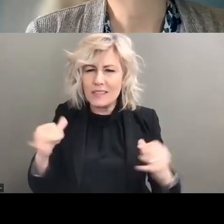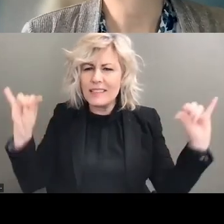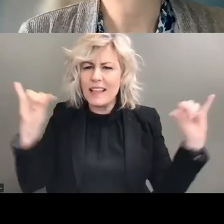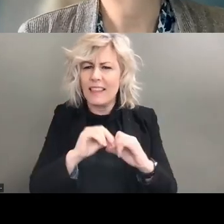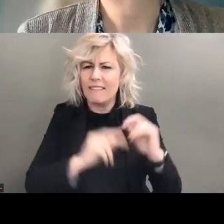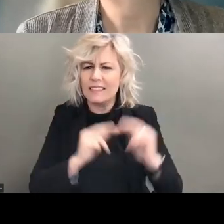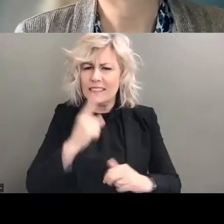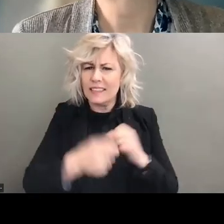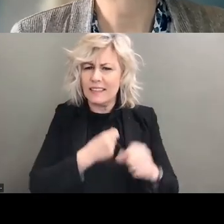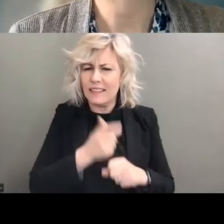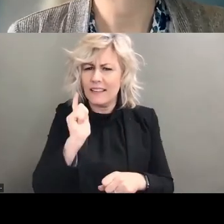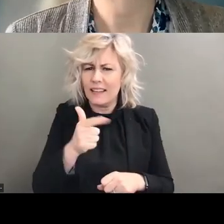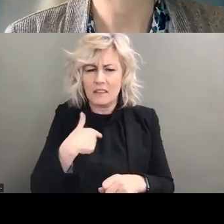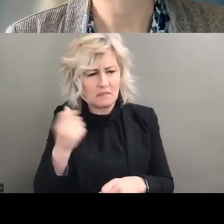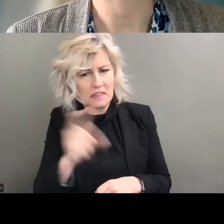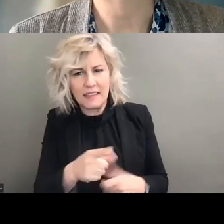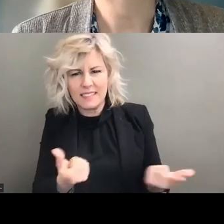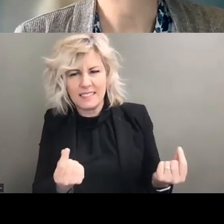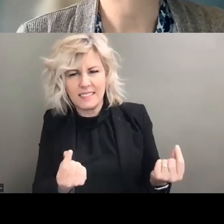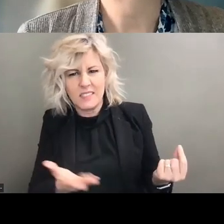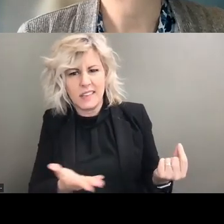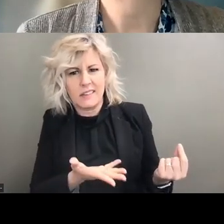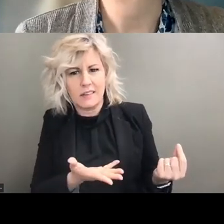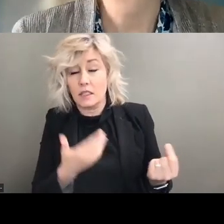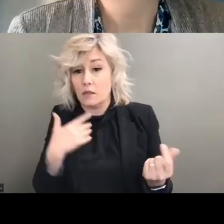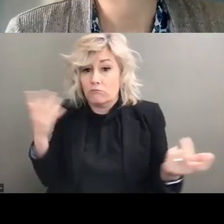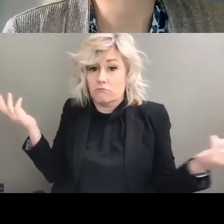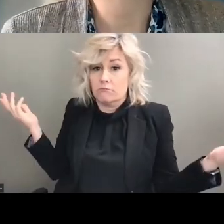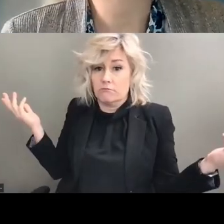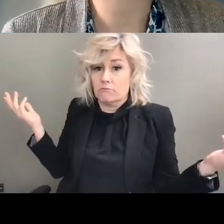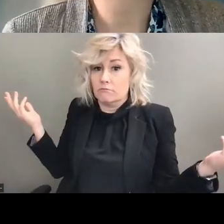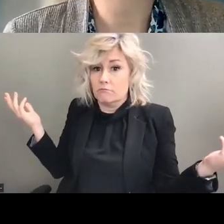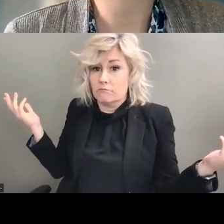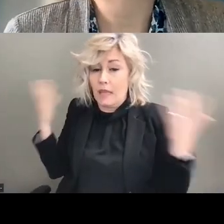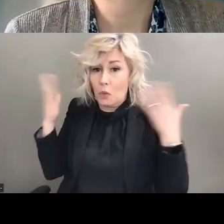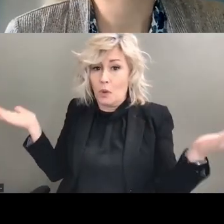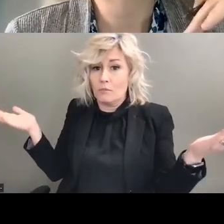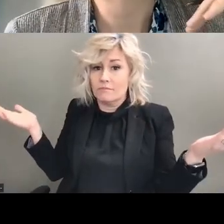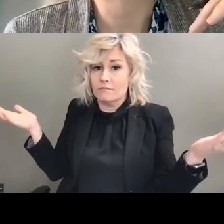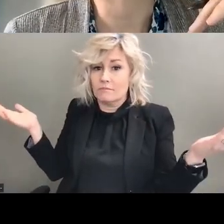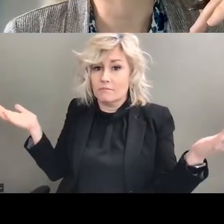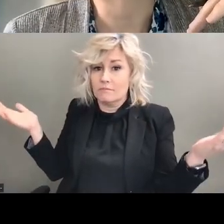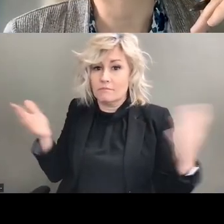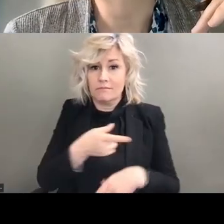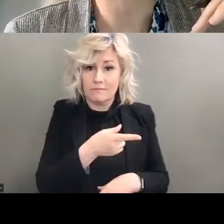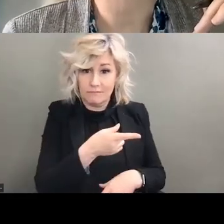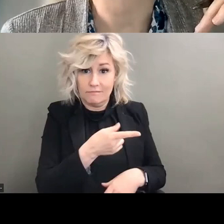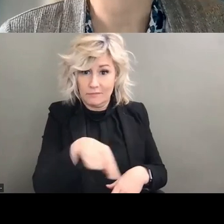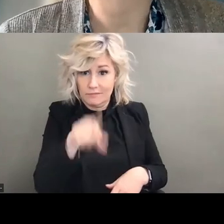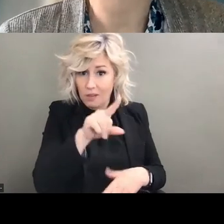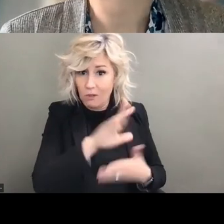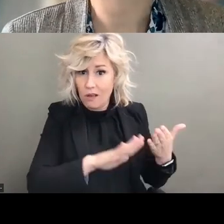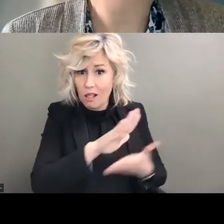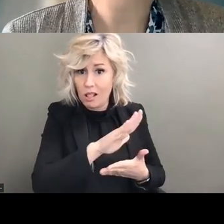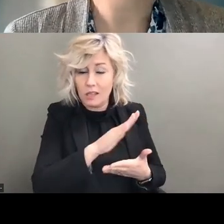a year later. And we ask them, what are you doing here? And they say, well, I don't really know. What I said, are you going to college? Are you